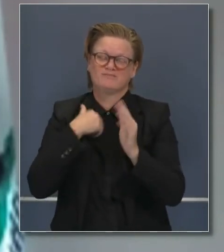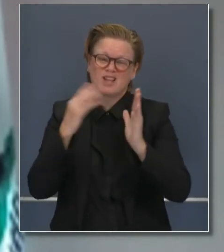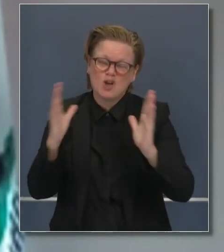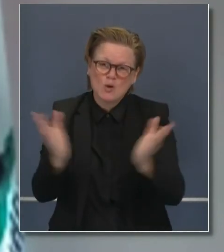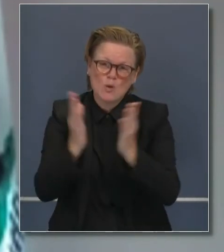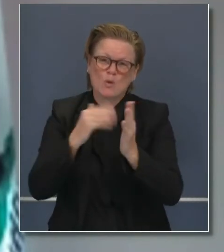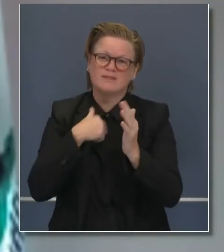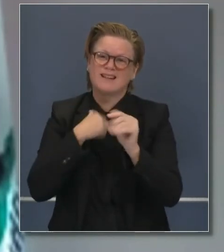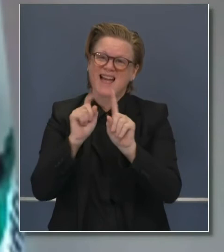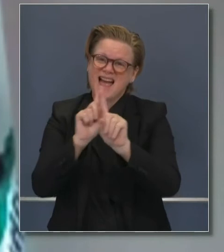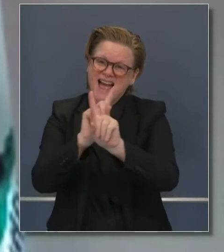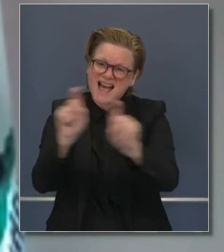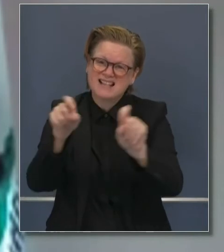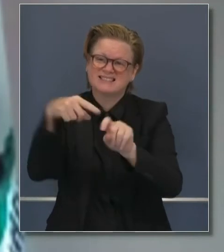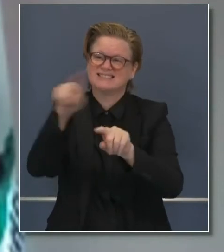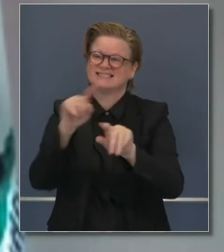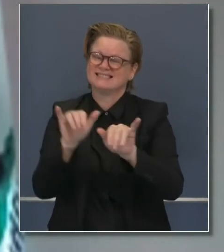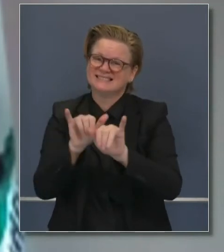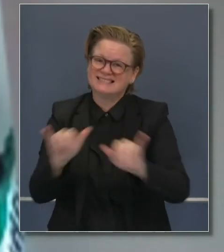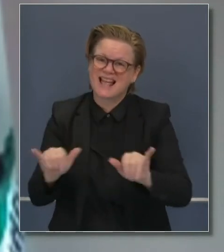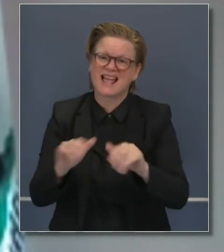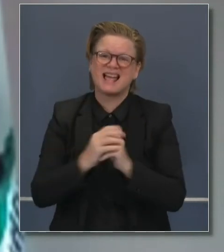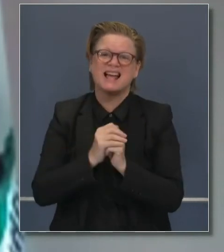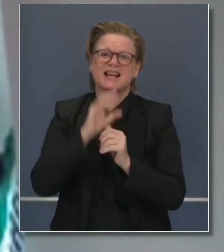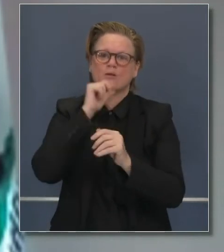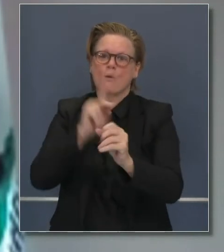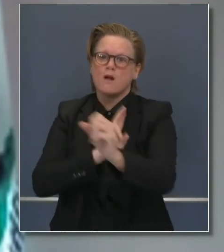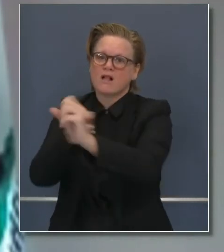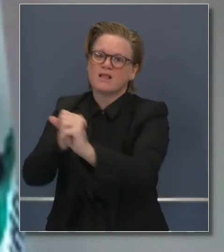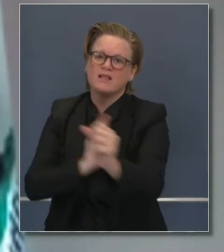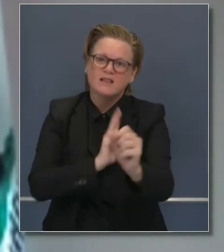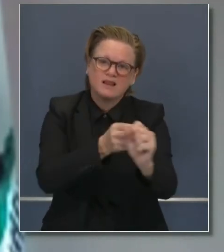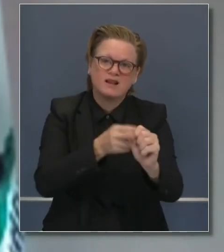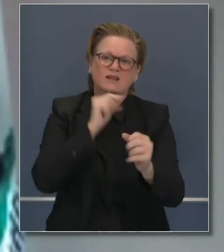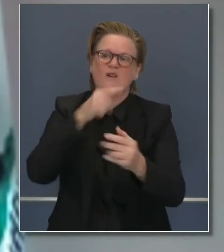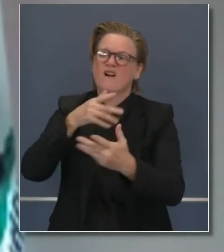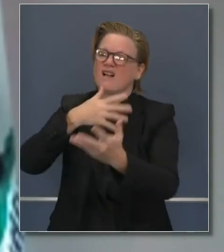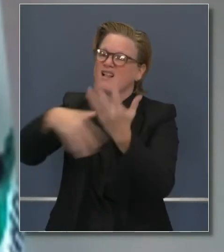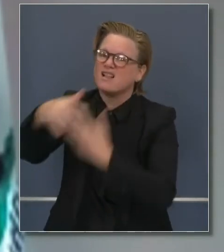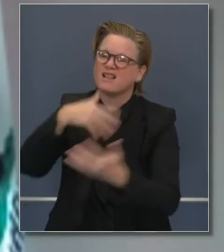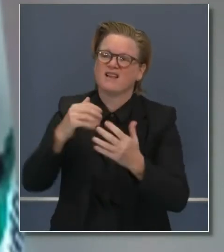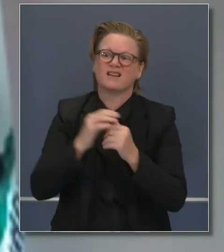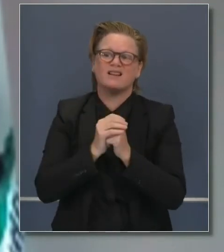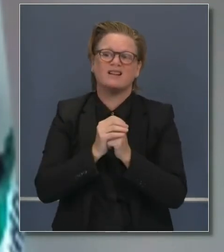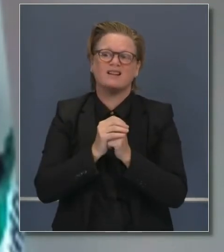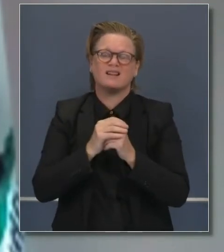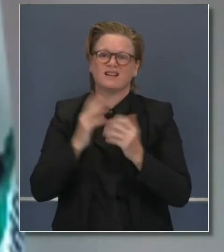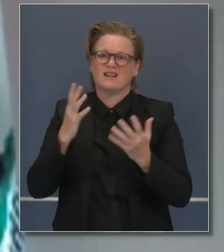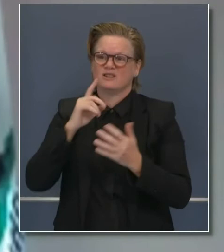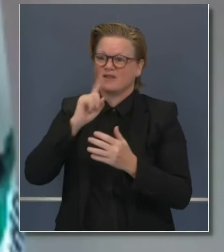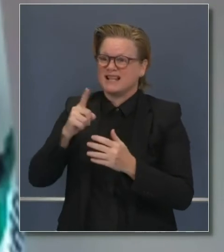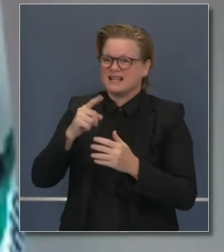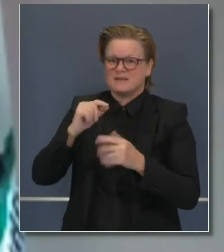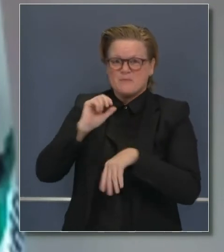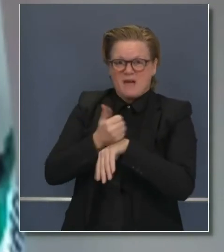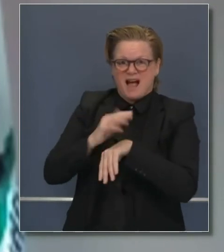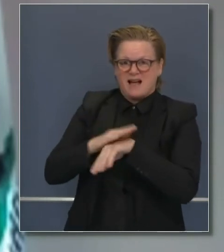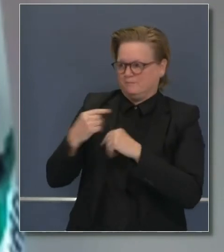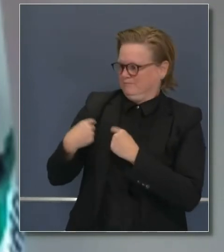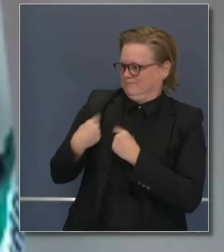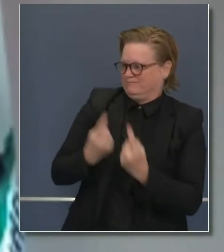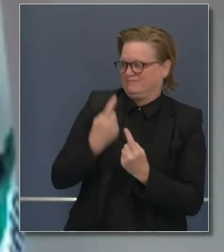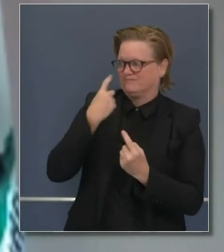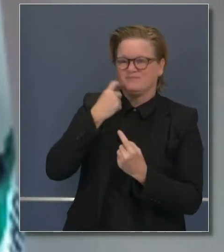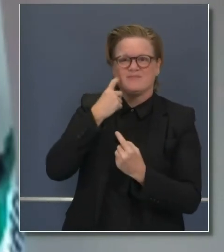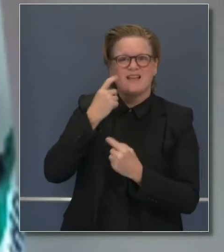part of what has happened in California is that a number of people who have traveled outside of our state, visited